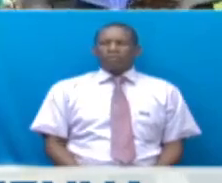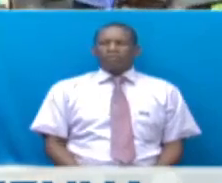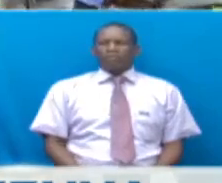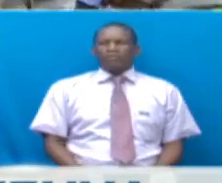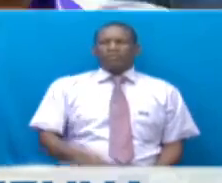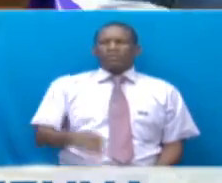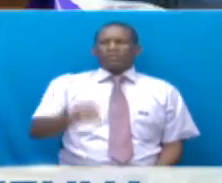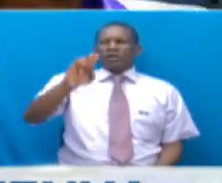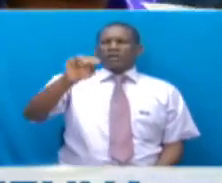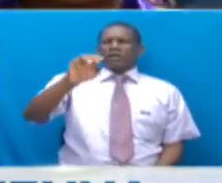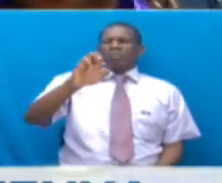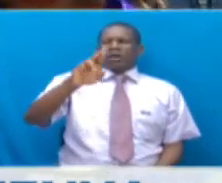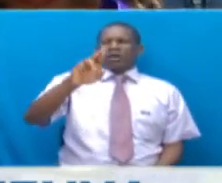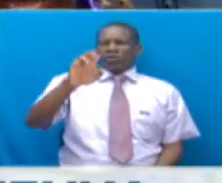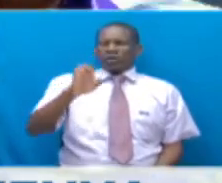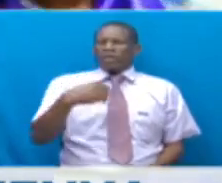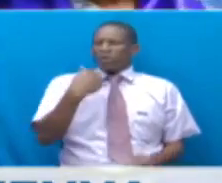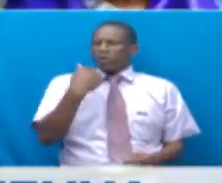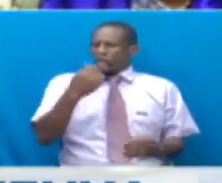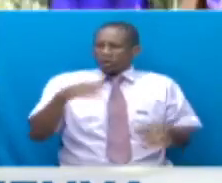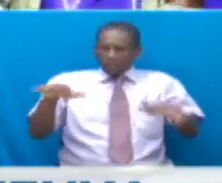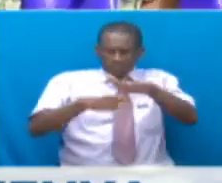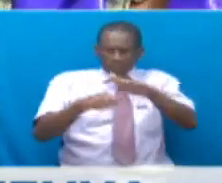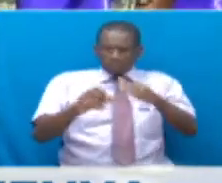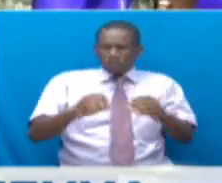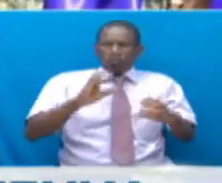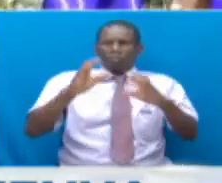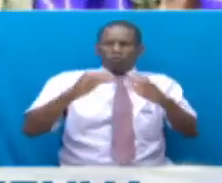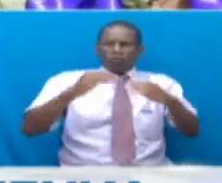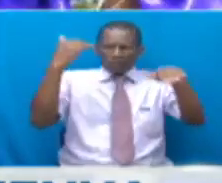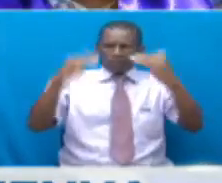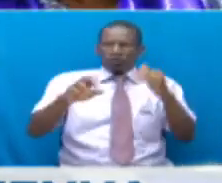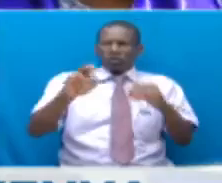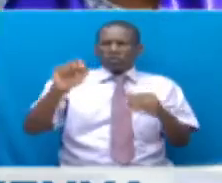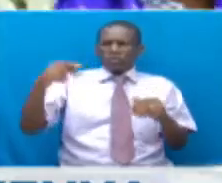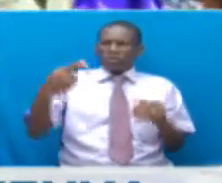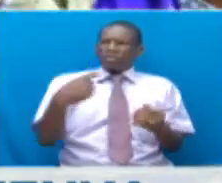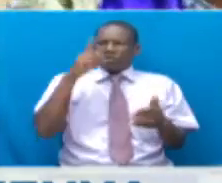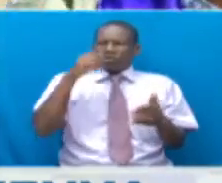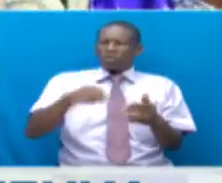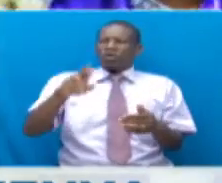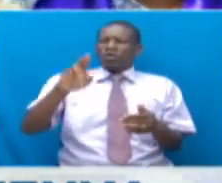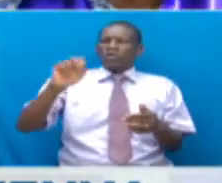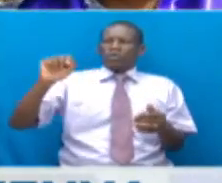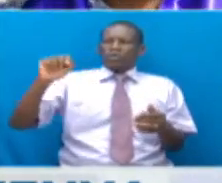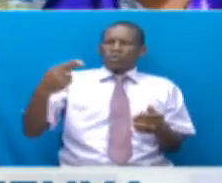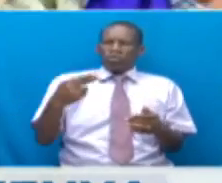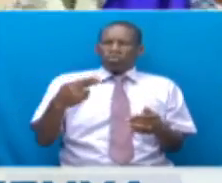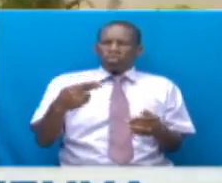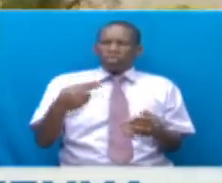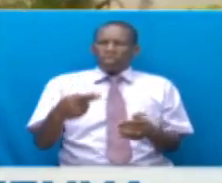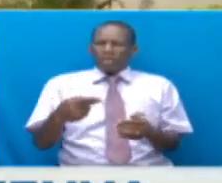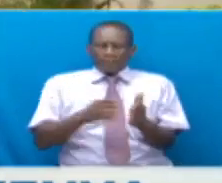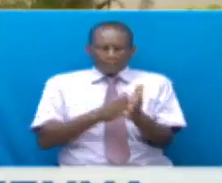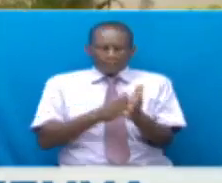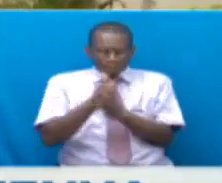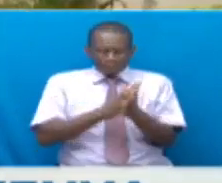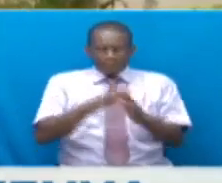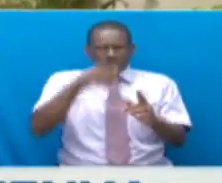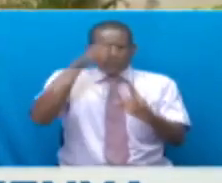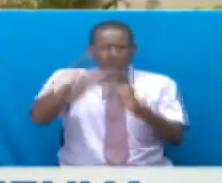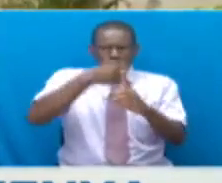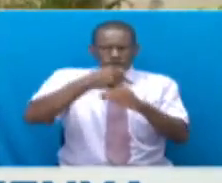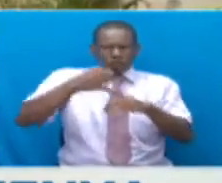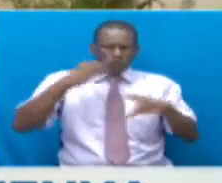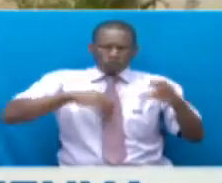Mwaure, who will be deputized by communications expert Ruth Mutua, says Mutua, his running mate, is passionate about fighting